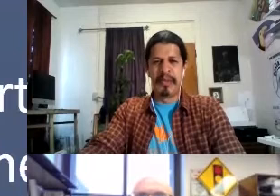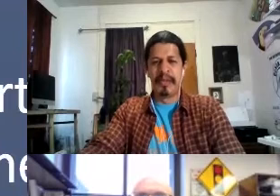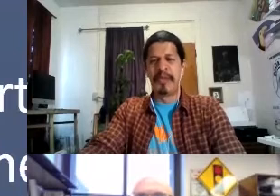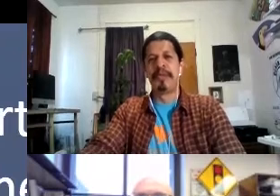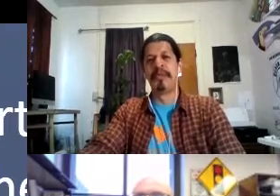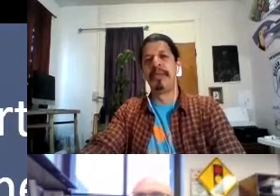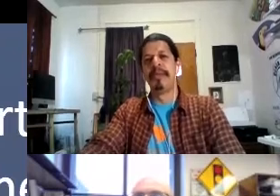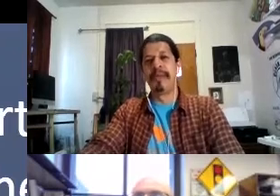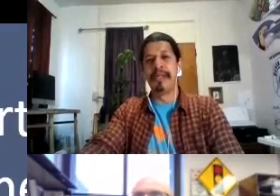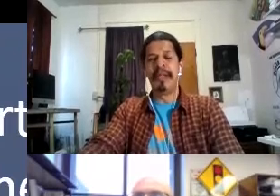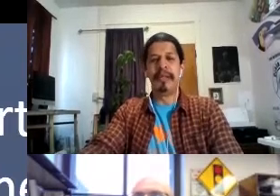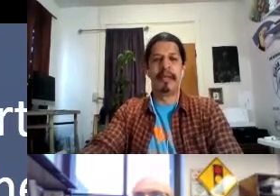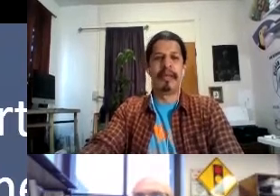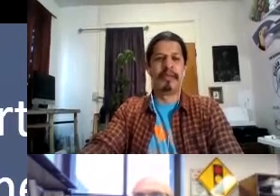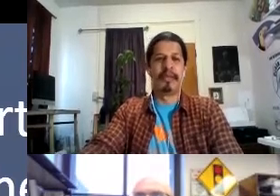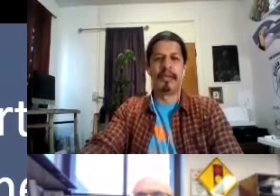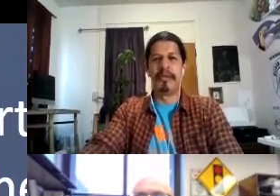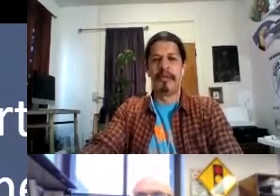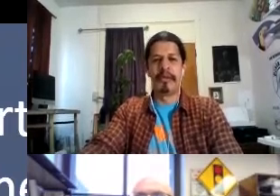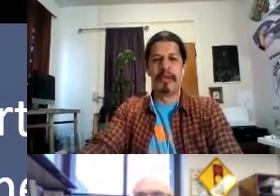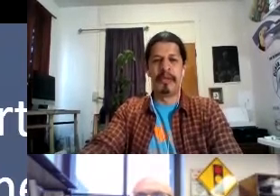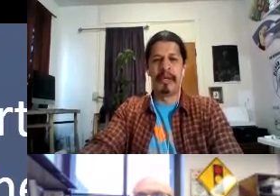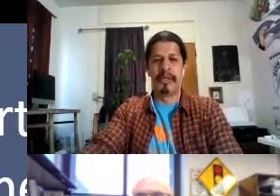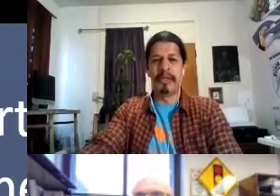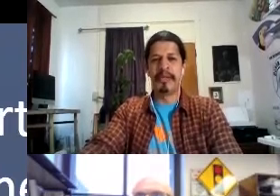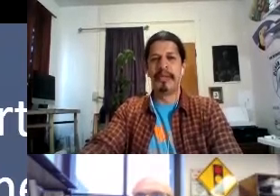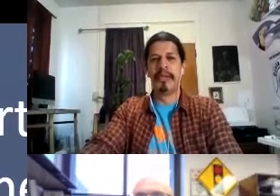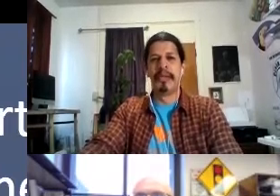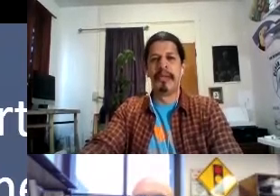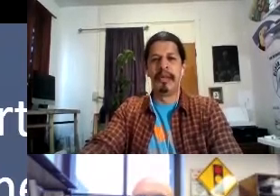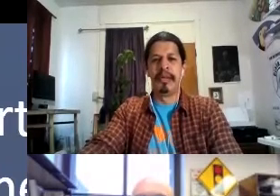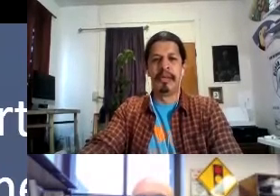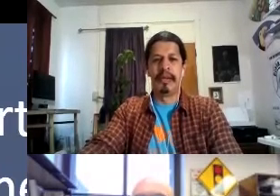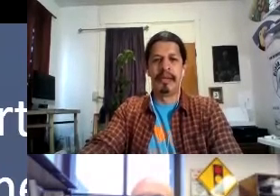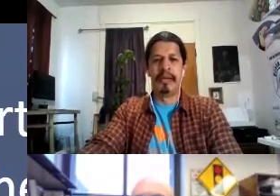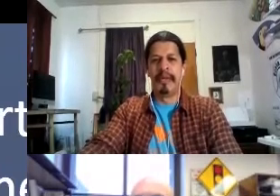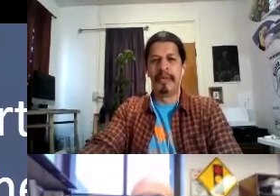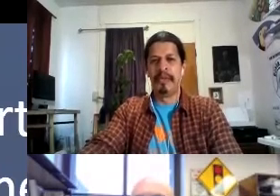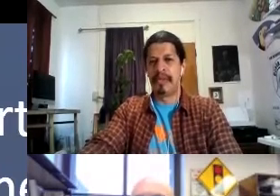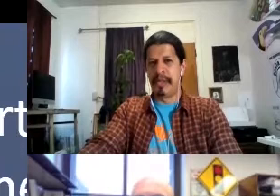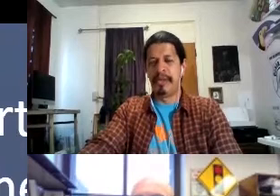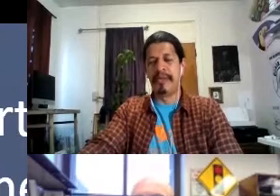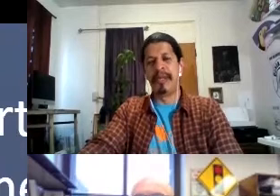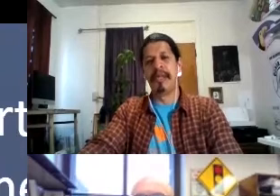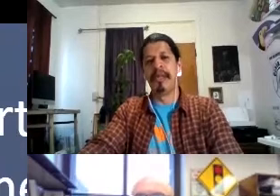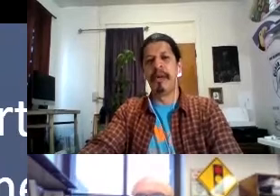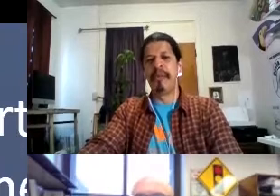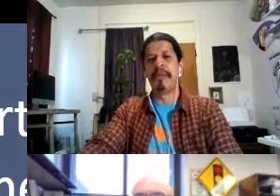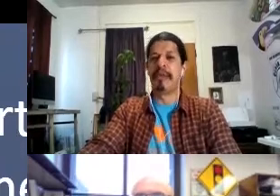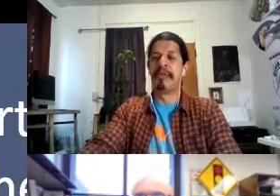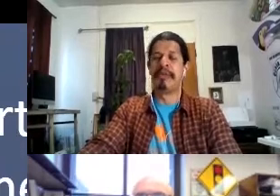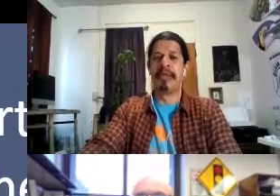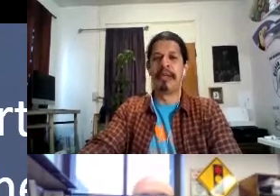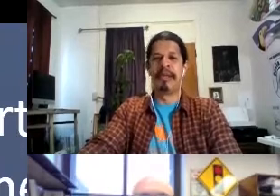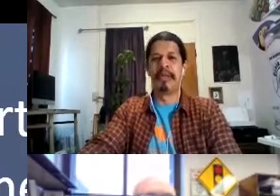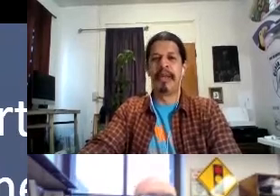some people that just joined recently, we're going to go through a Q&A section. And if you see the raise hand option,